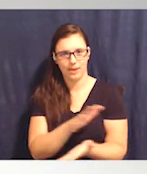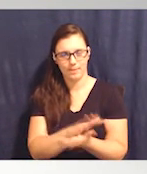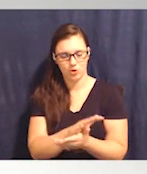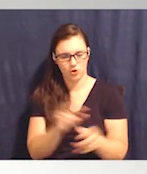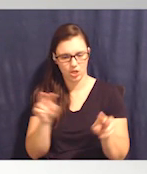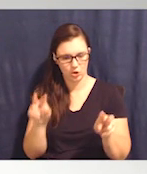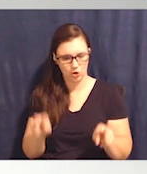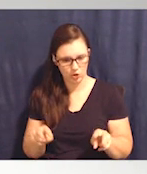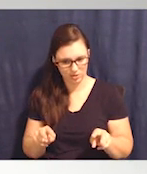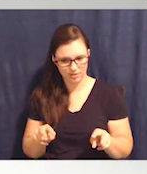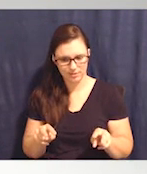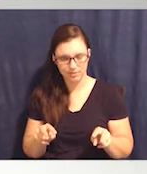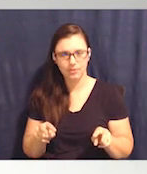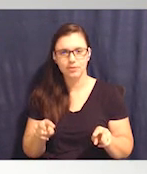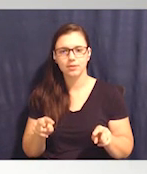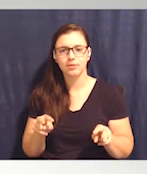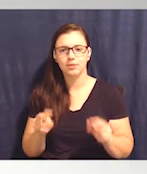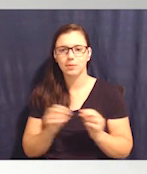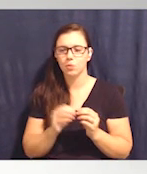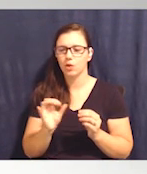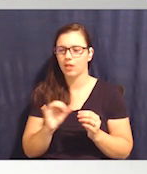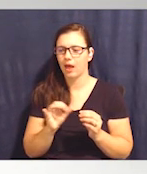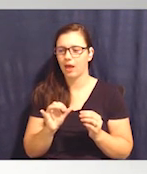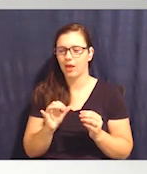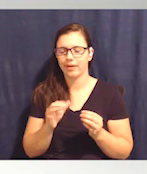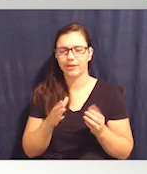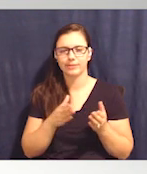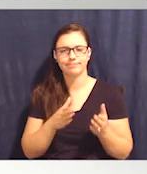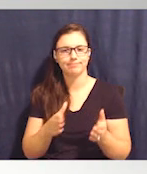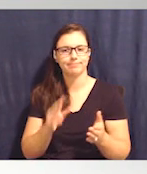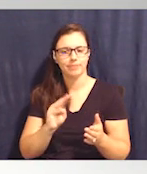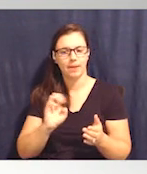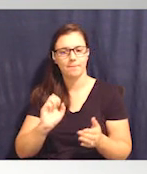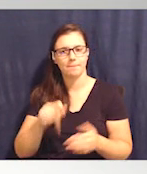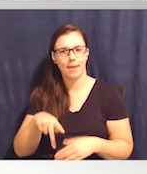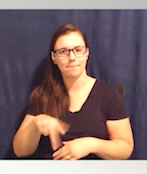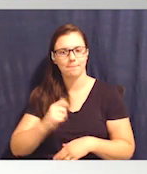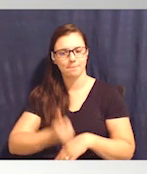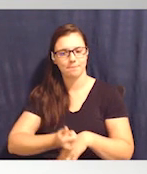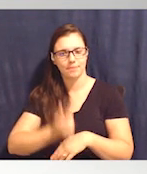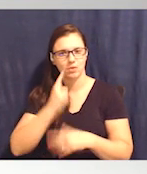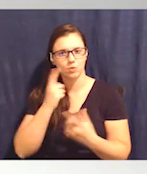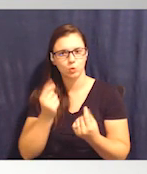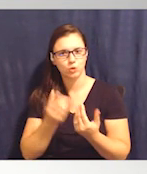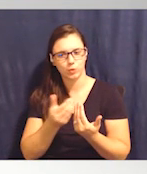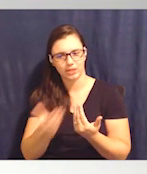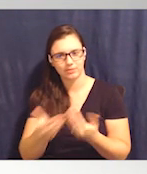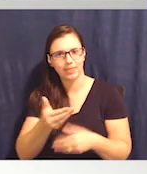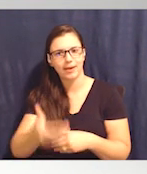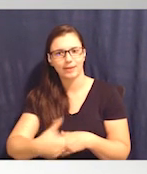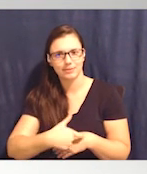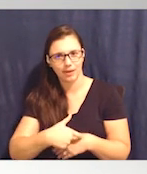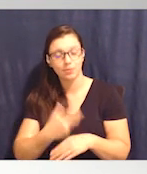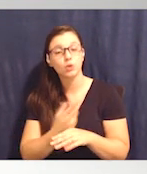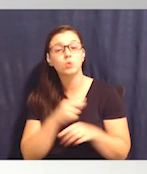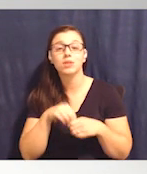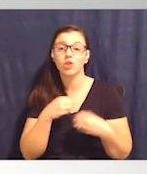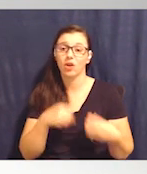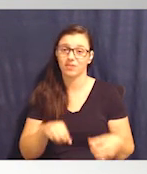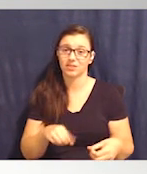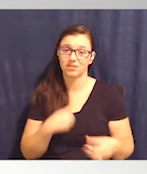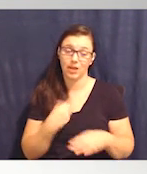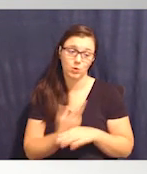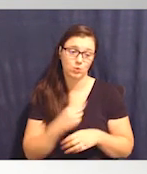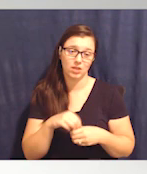kind of a roadmap on what you need to think about as you move forward. Okay? We use these in the office. I use these in the office all the time